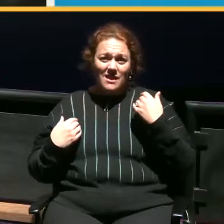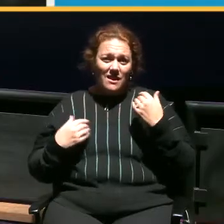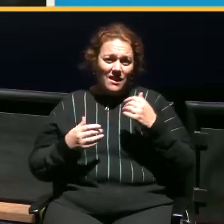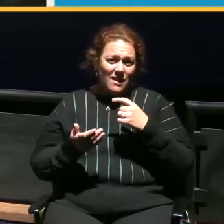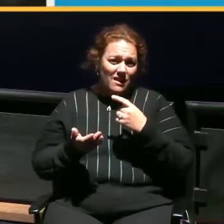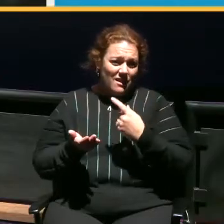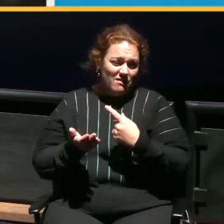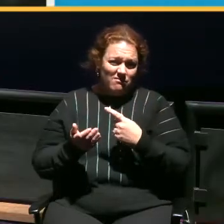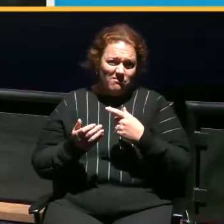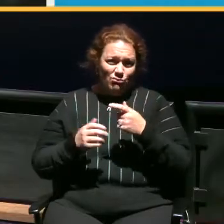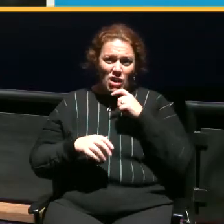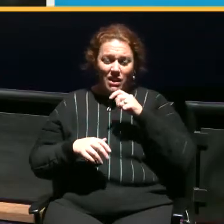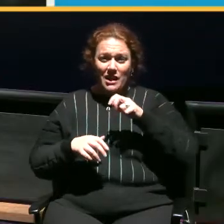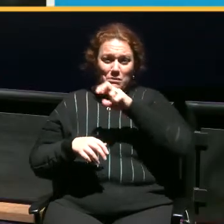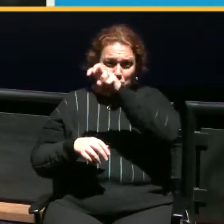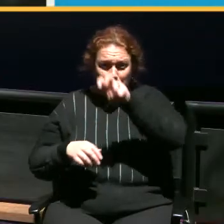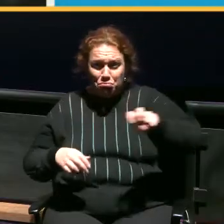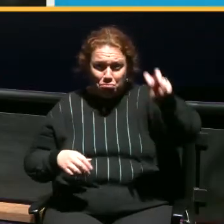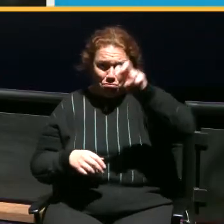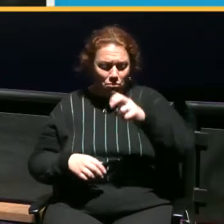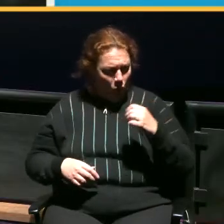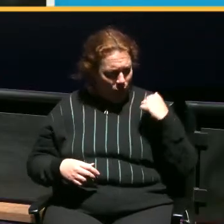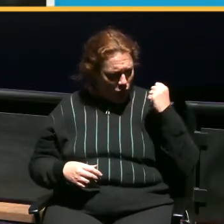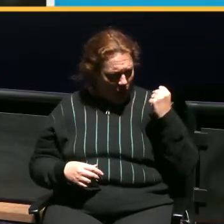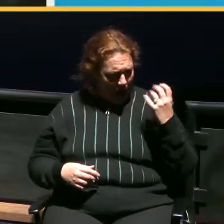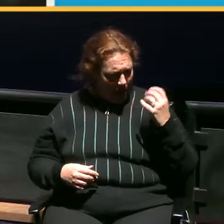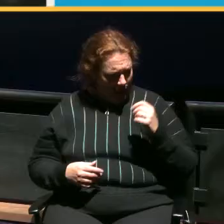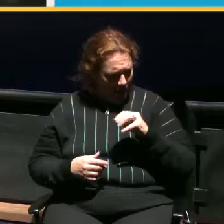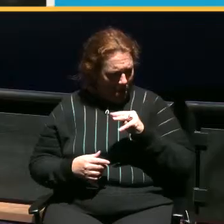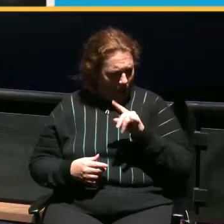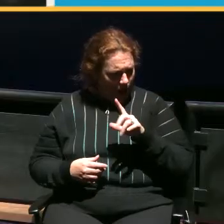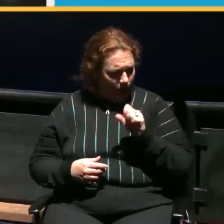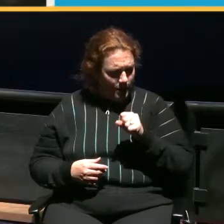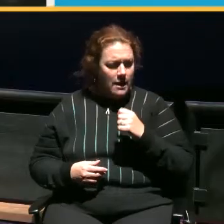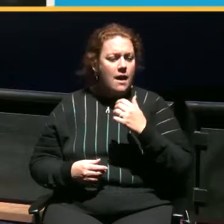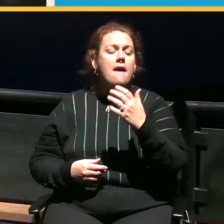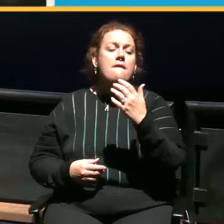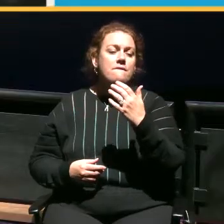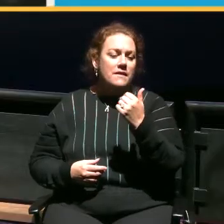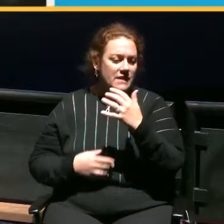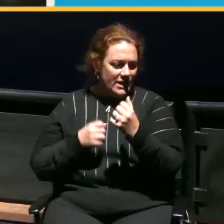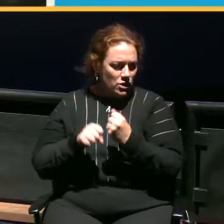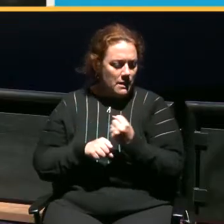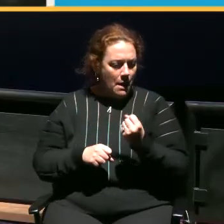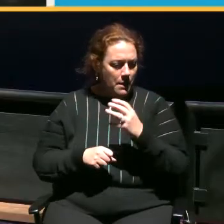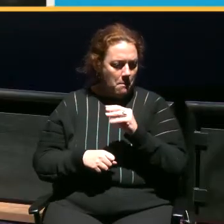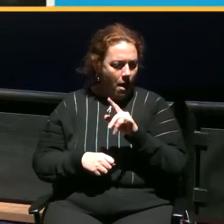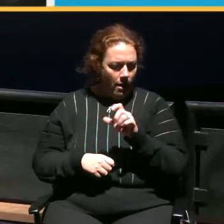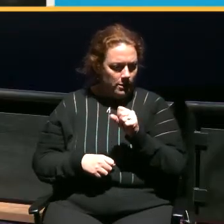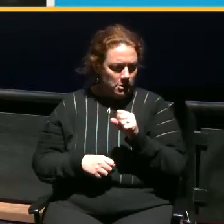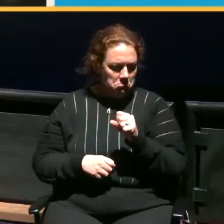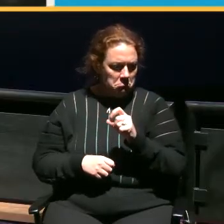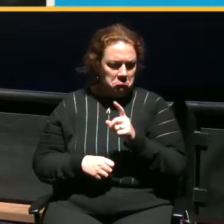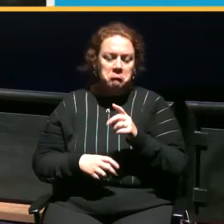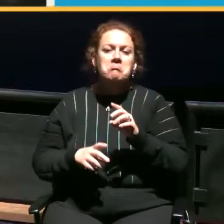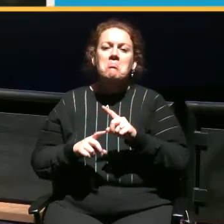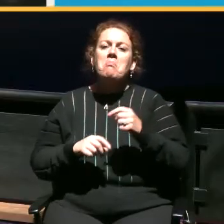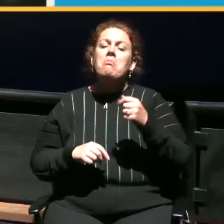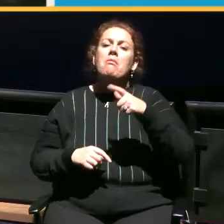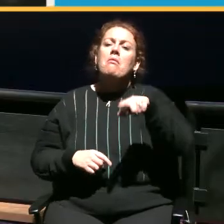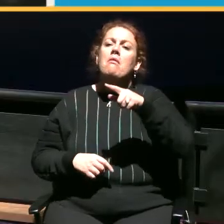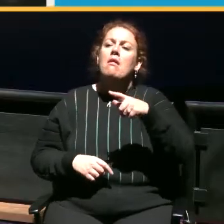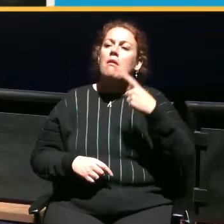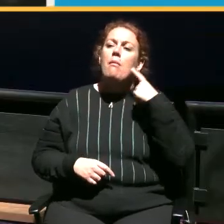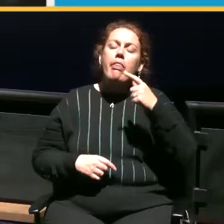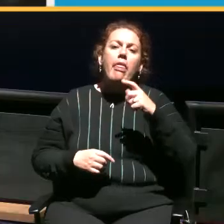the size of a small SUV. But imagine if you had astronauts up there for 13 years. You cover a lot more ground and be able to take stuff to the